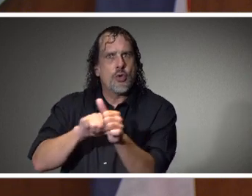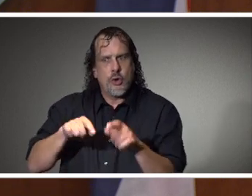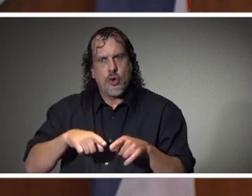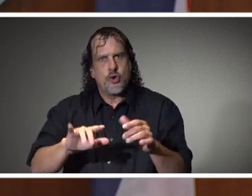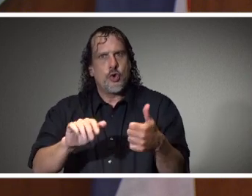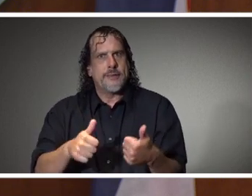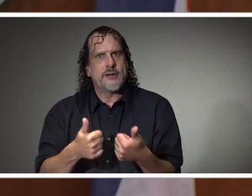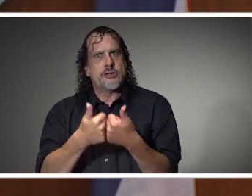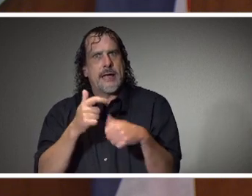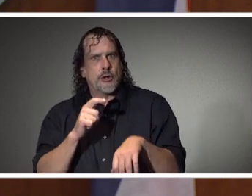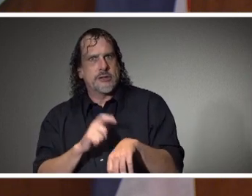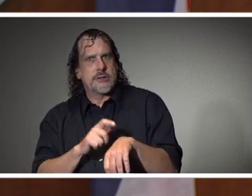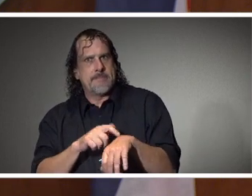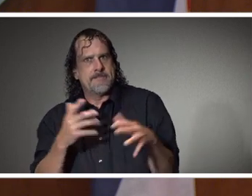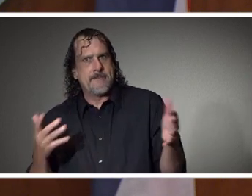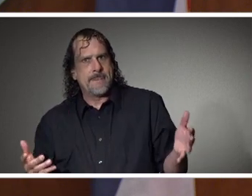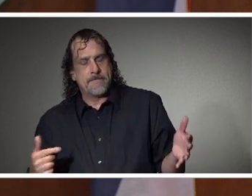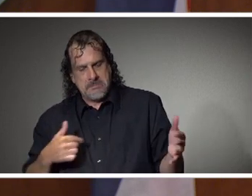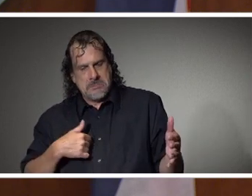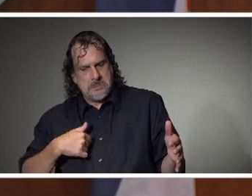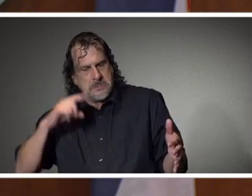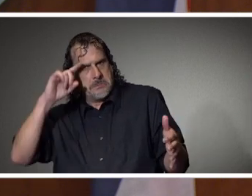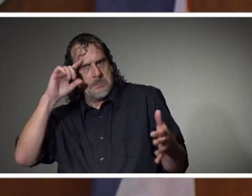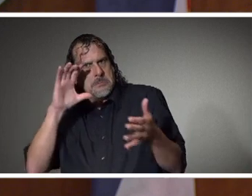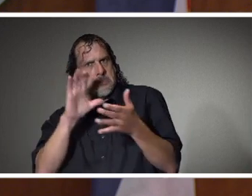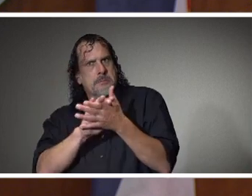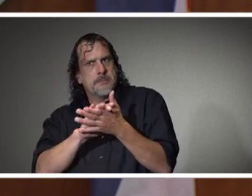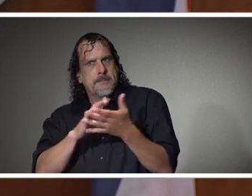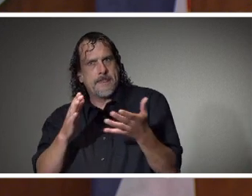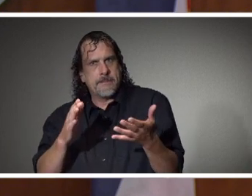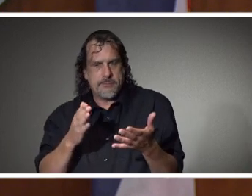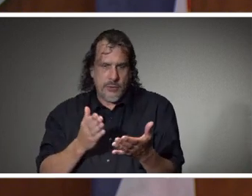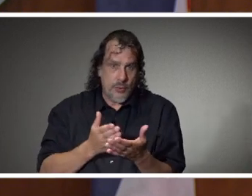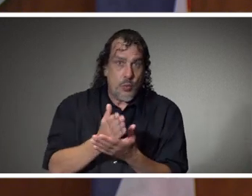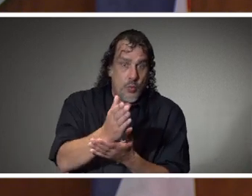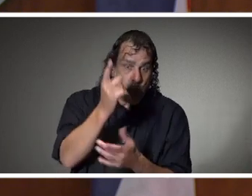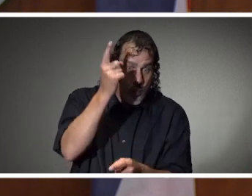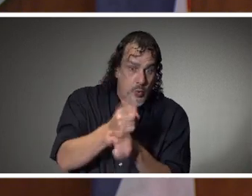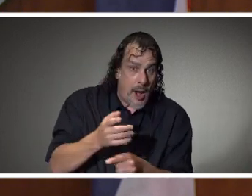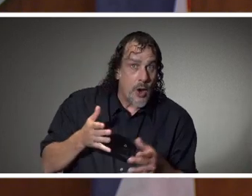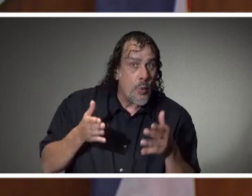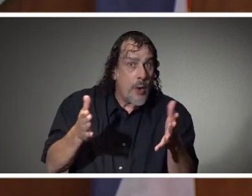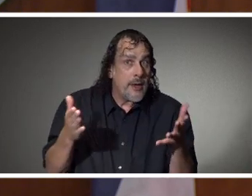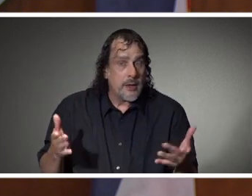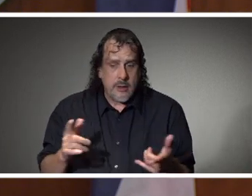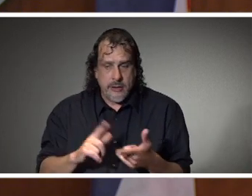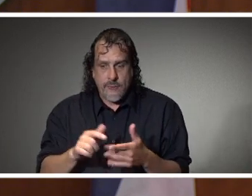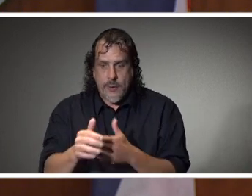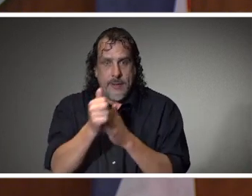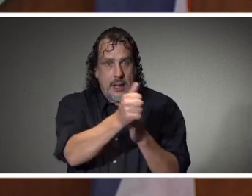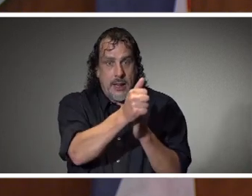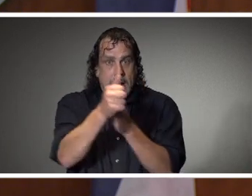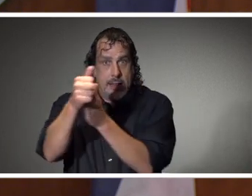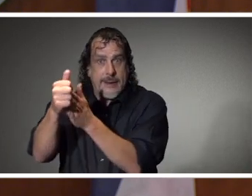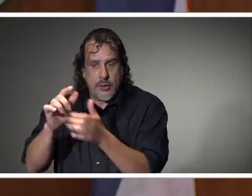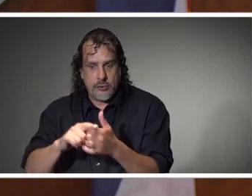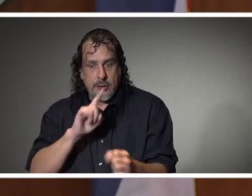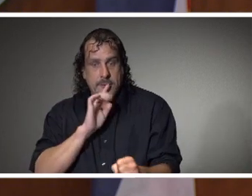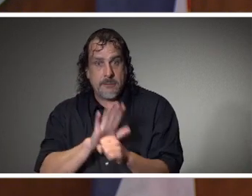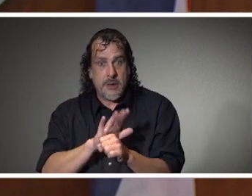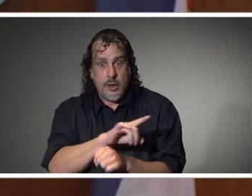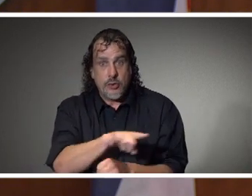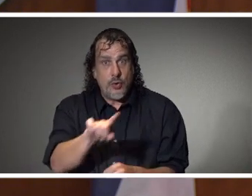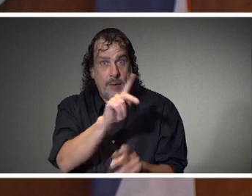times. And I believe that the right way to do that is for the leaders of this state who have made a commitment to the